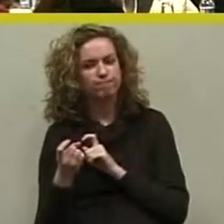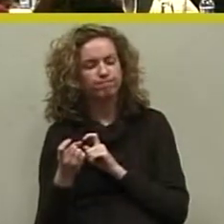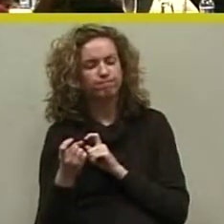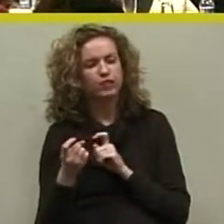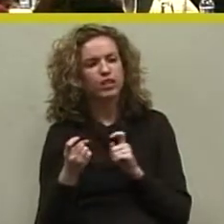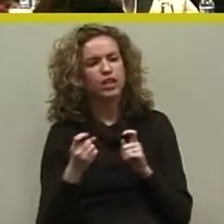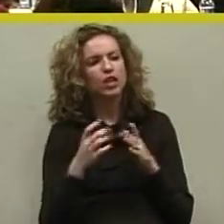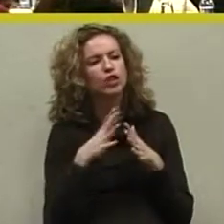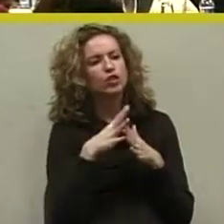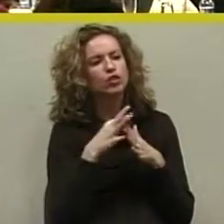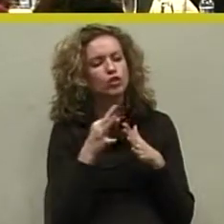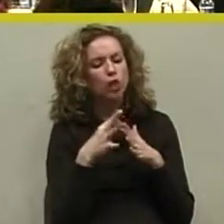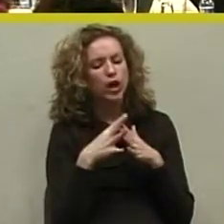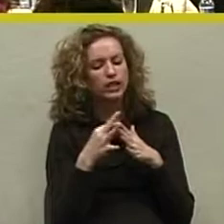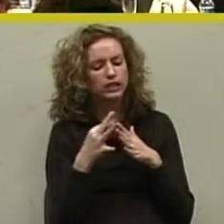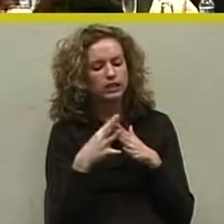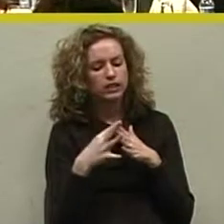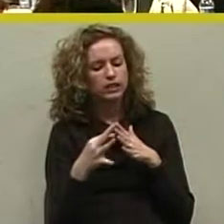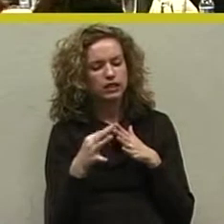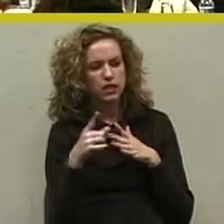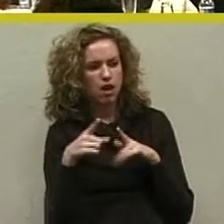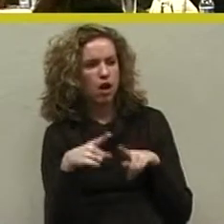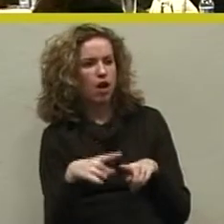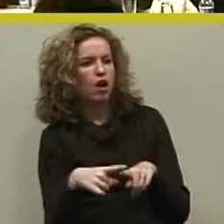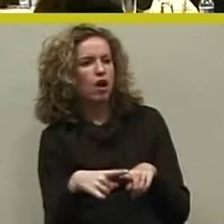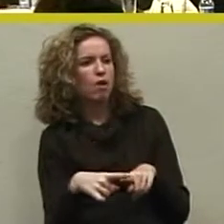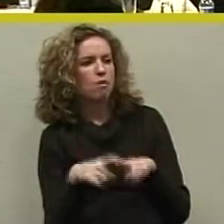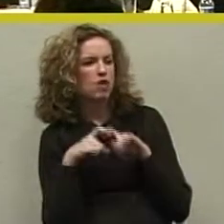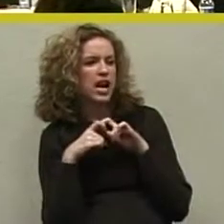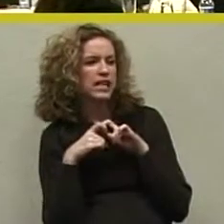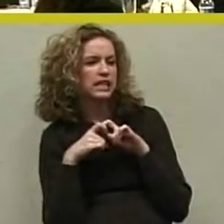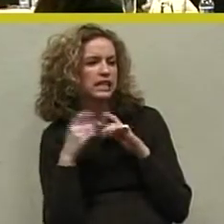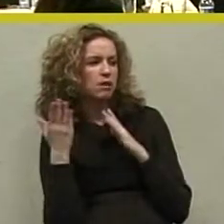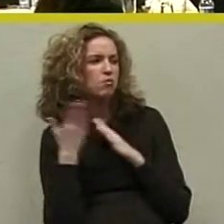They're going to give him choice. Gonna give them rewards.